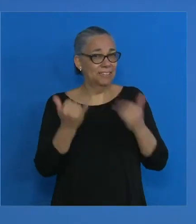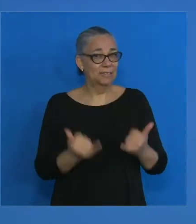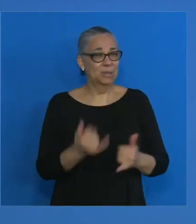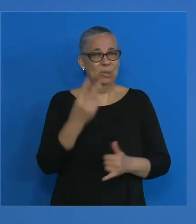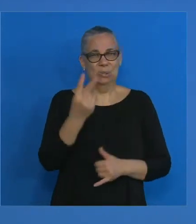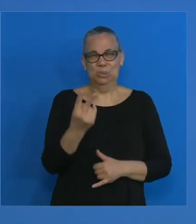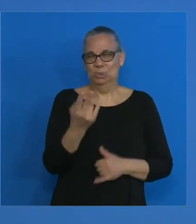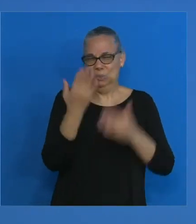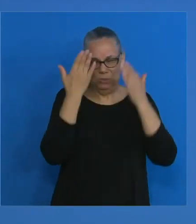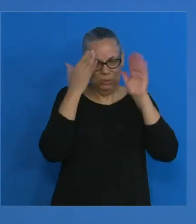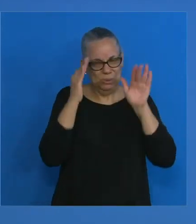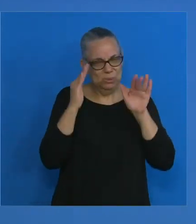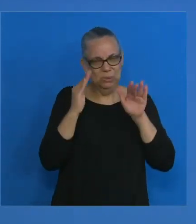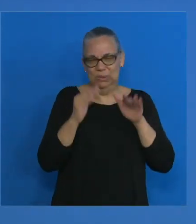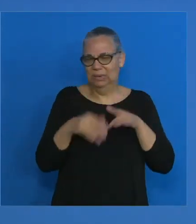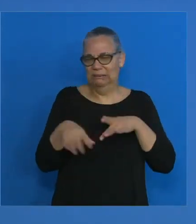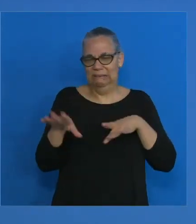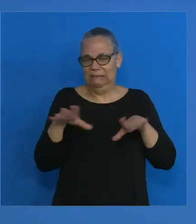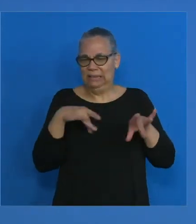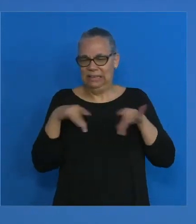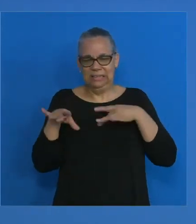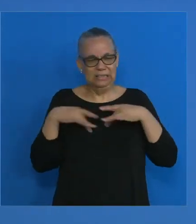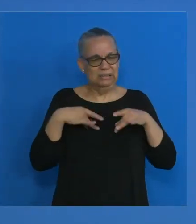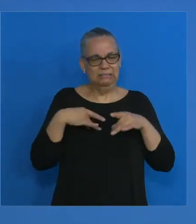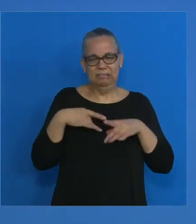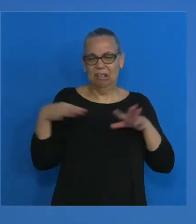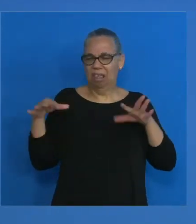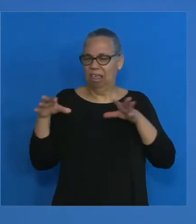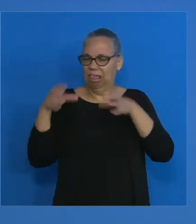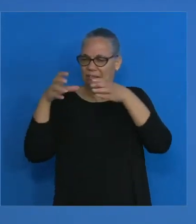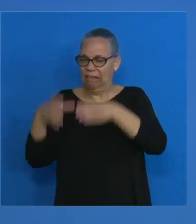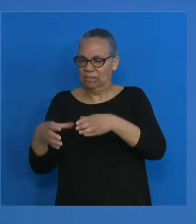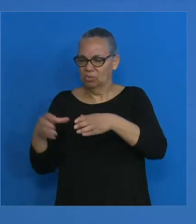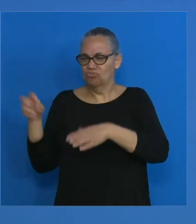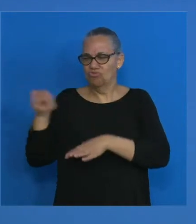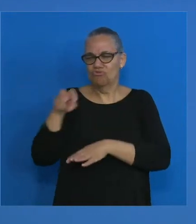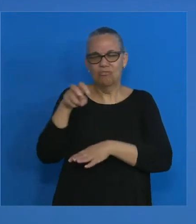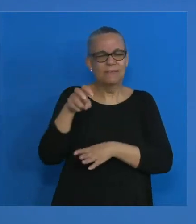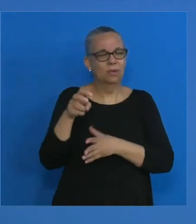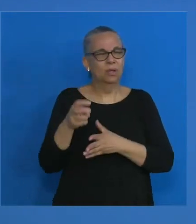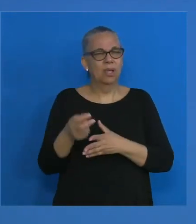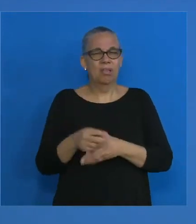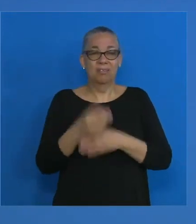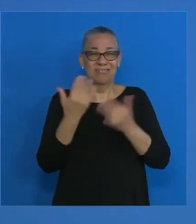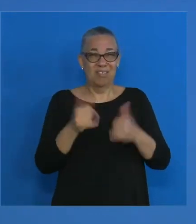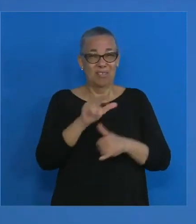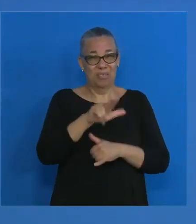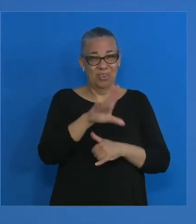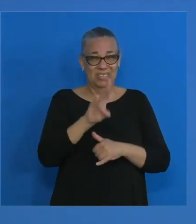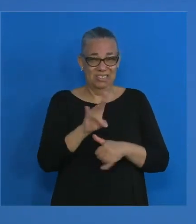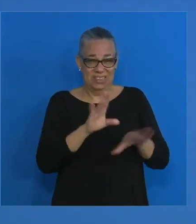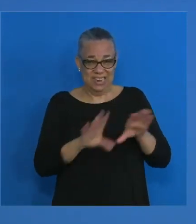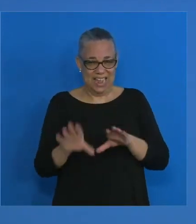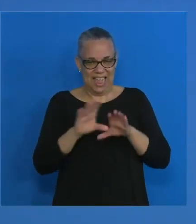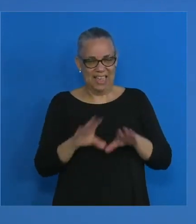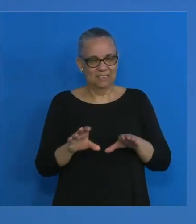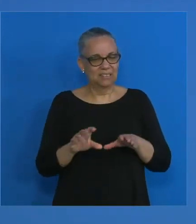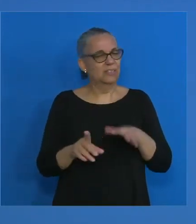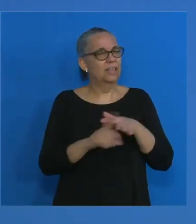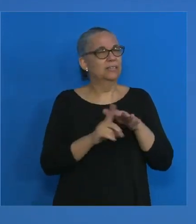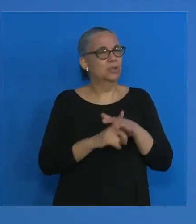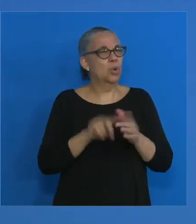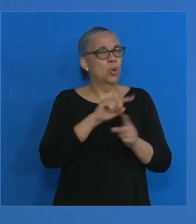links to clusters or travel. We now have 37 active cases. At what point do we use the label community